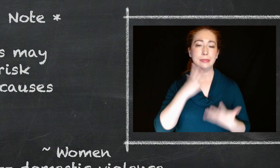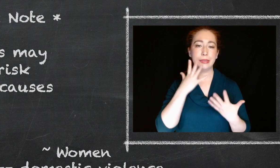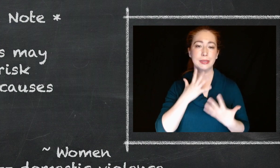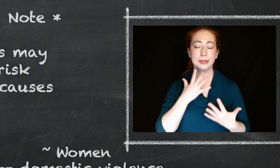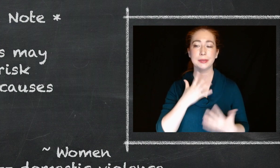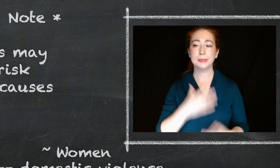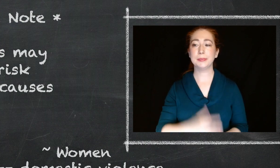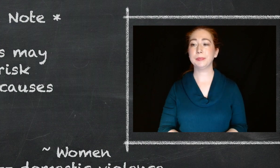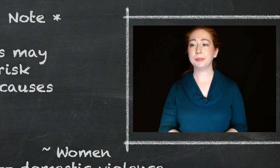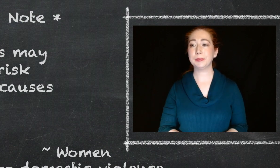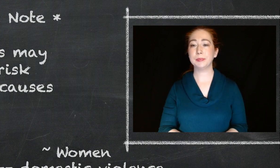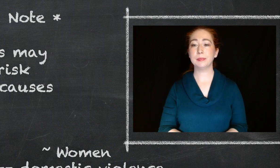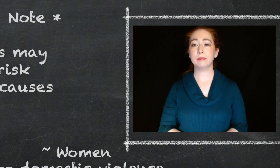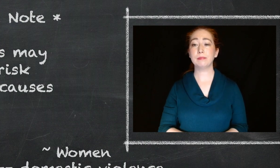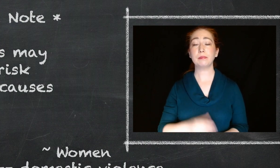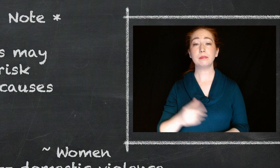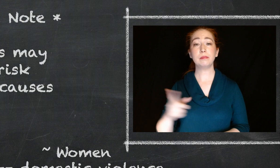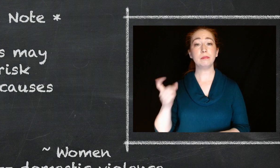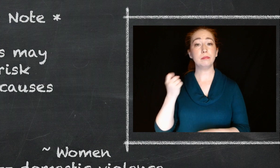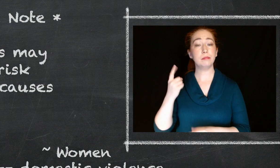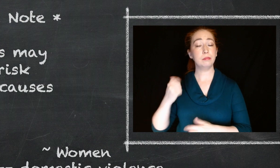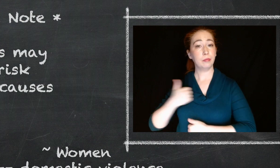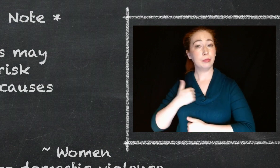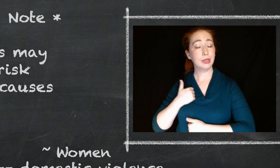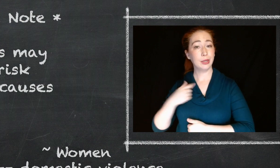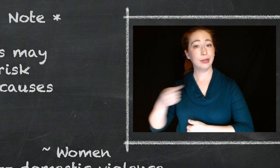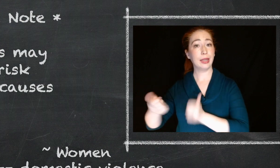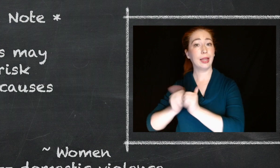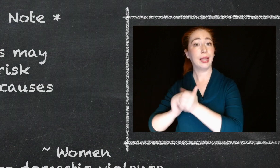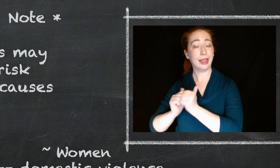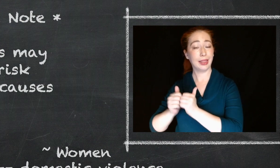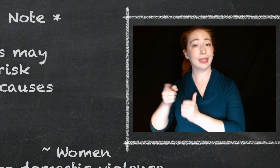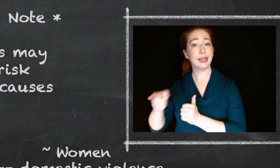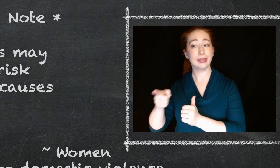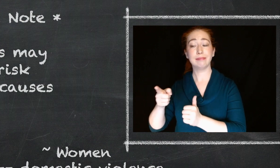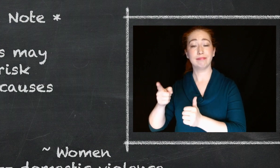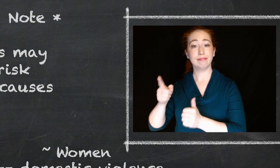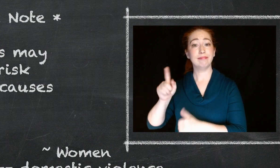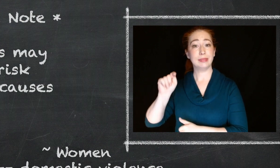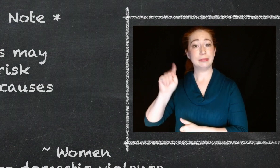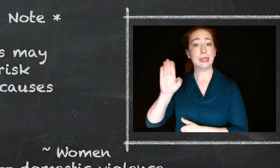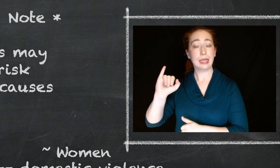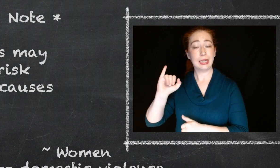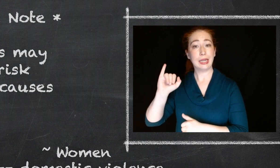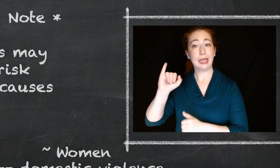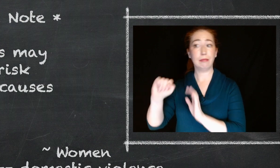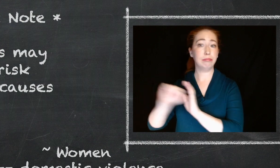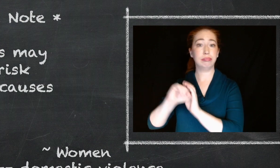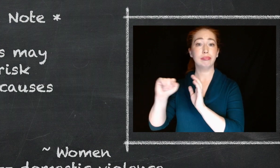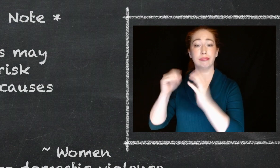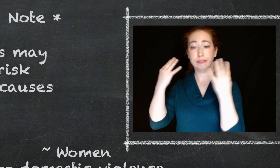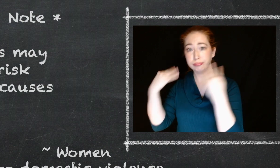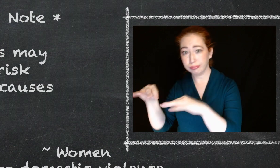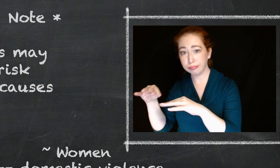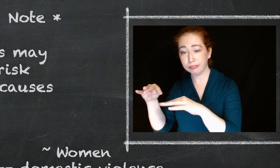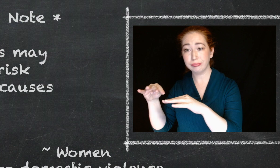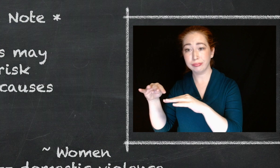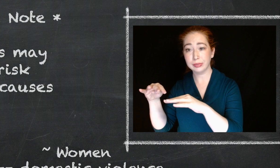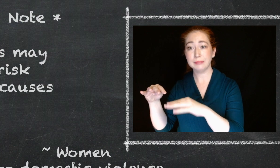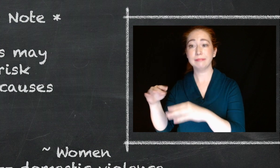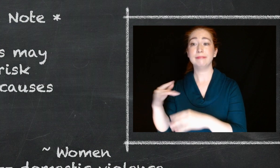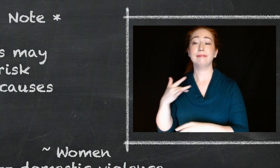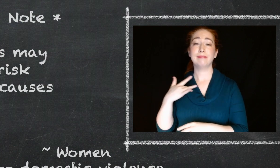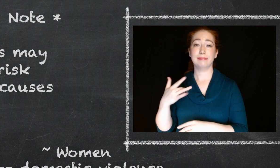silent epidemic, and the majority of victims are women. Though TBI in military personnel and in